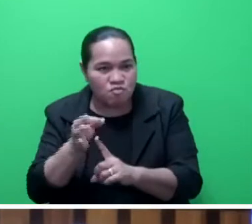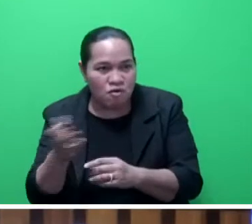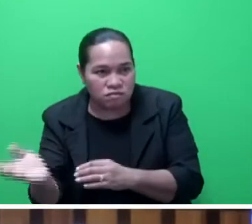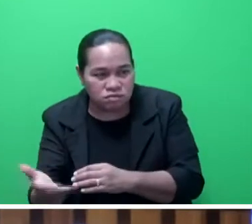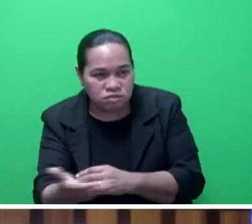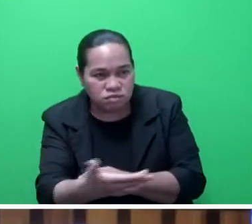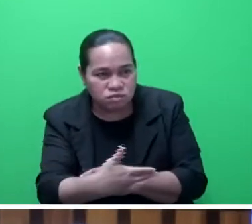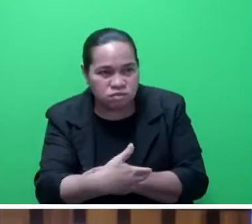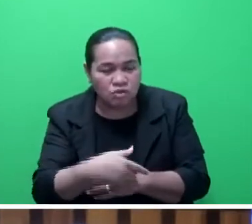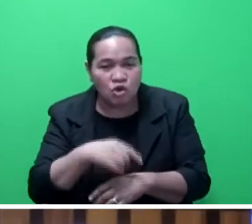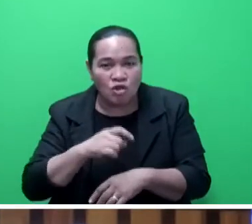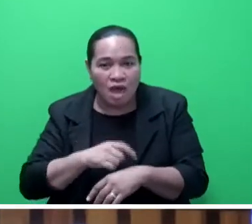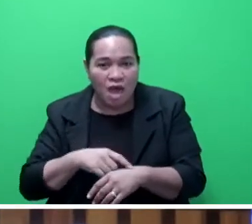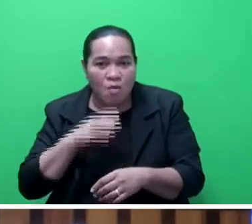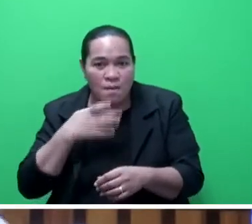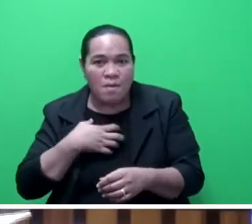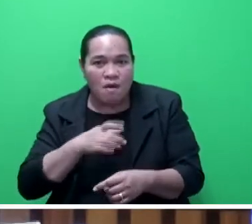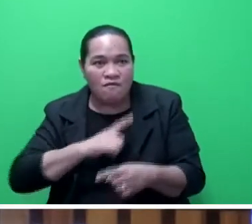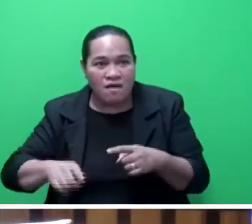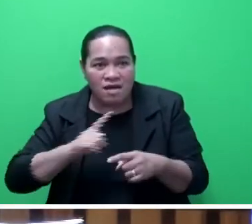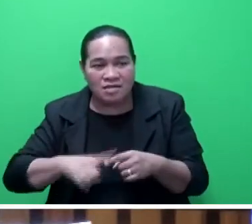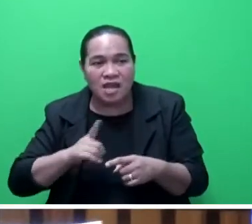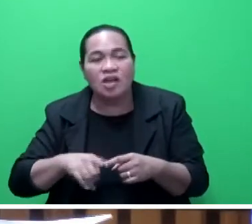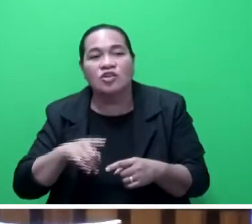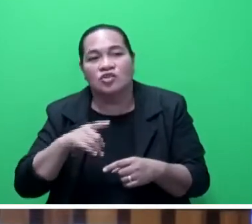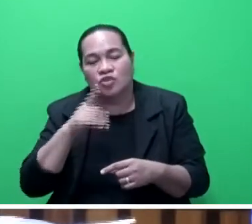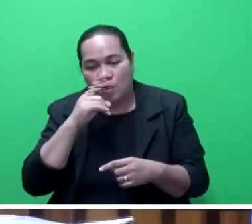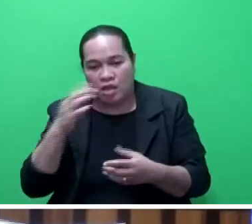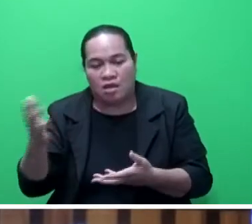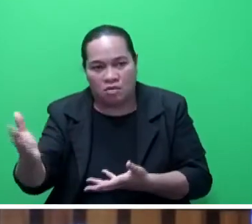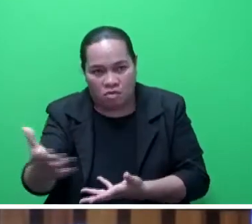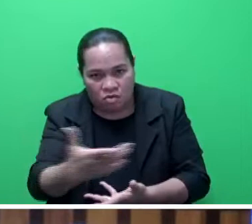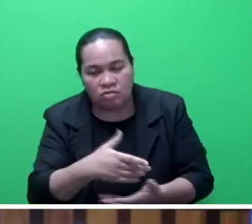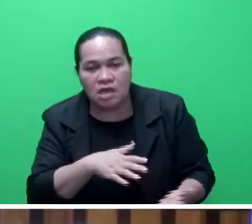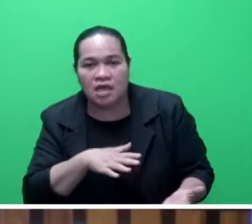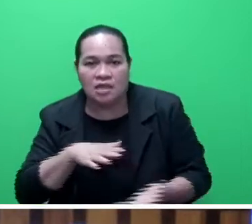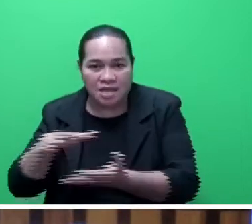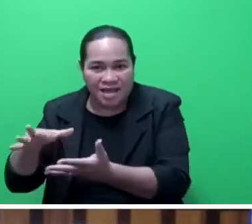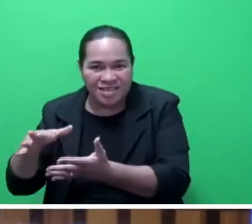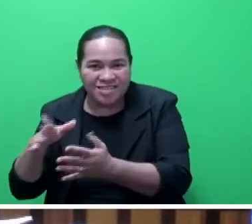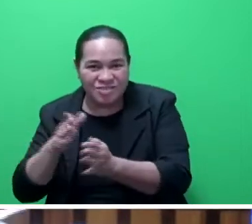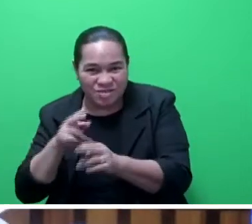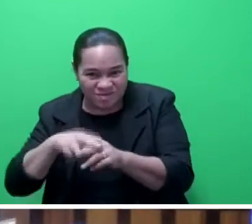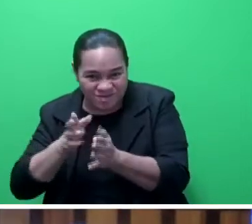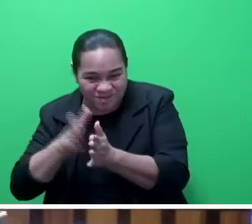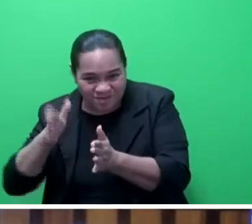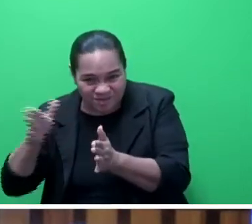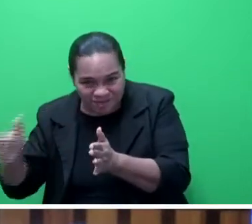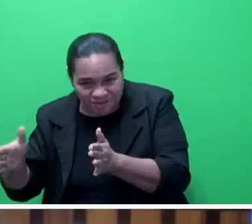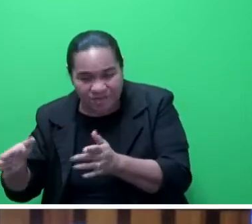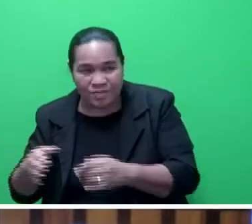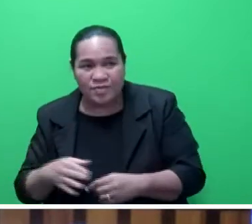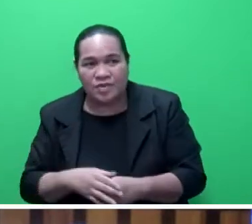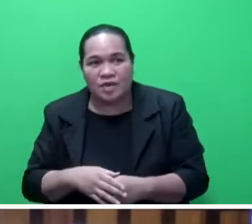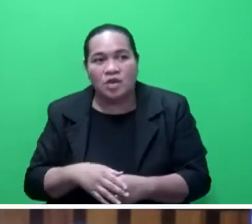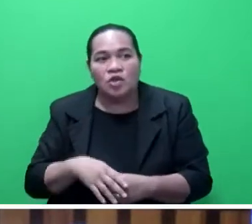the downtime of lorries waiting for hours in queue to get their cane weighed and offload for crushing. With an accelerated crushing rate, the lorries will be able